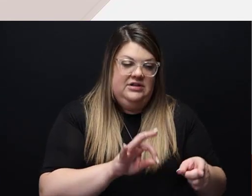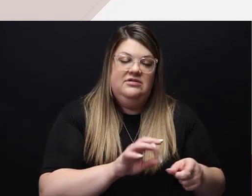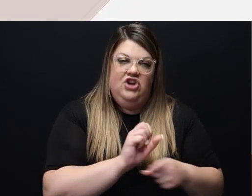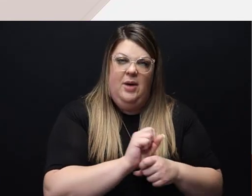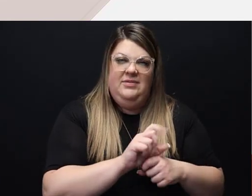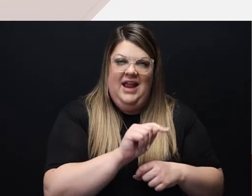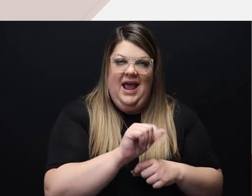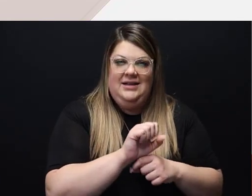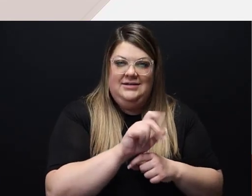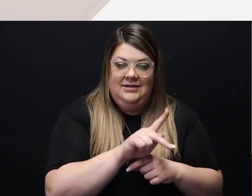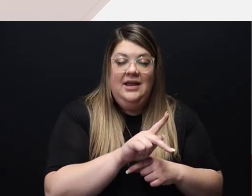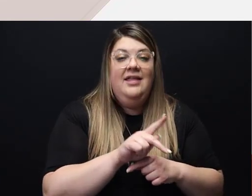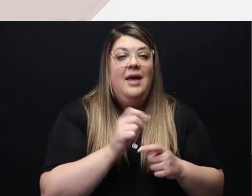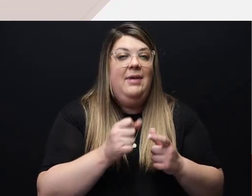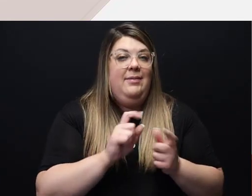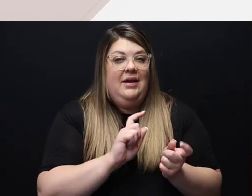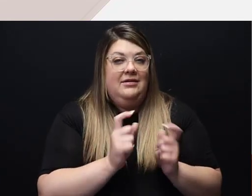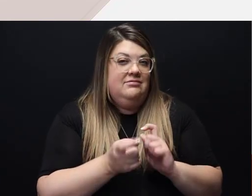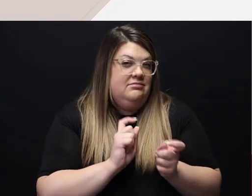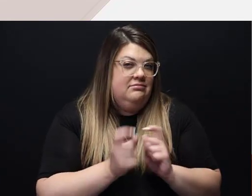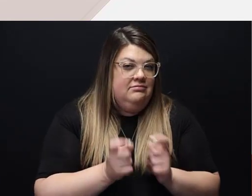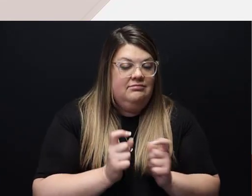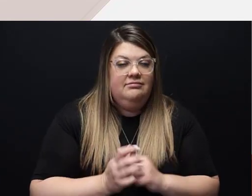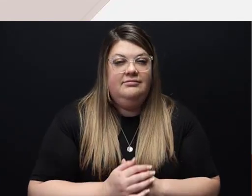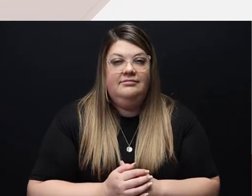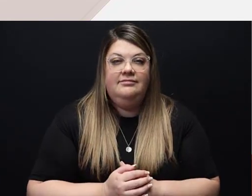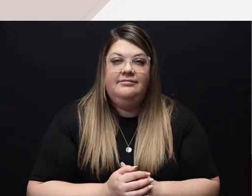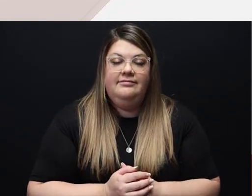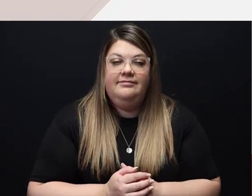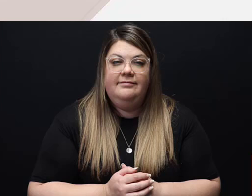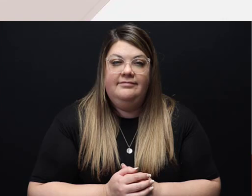modified, reassigned, or otherwise adjusted.